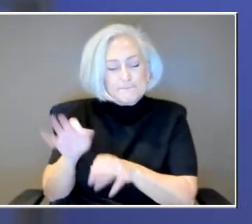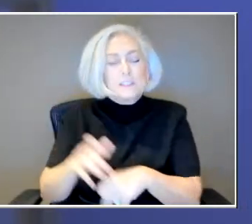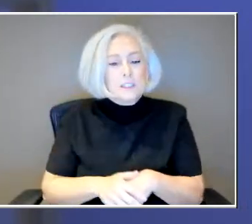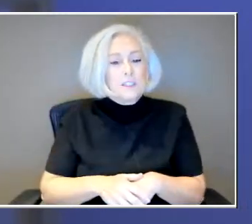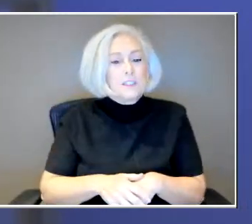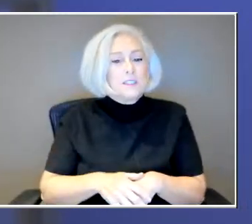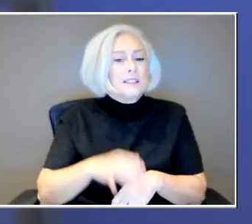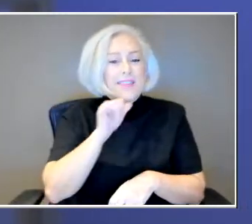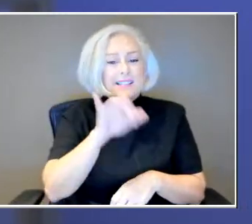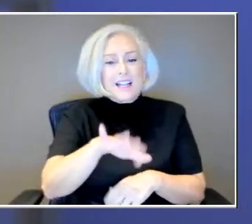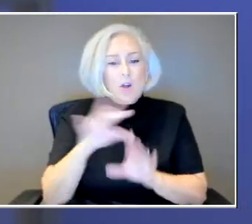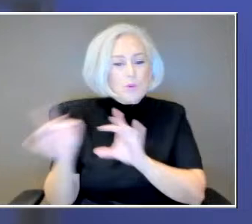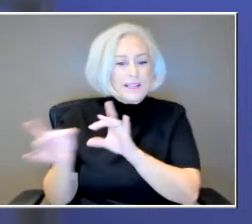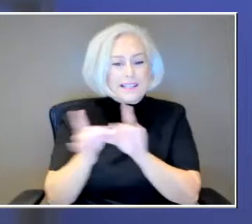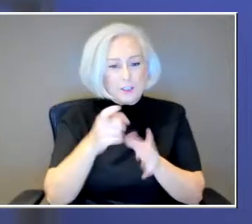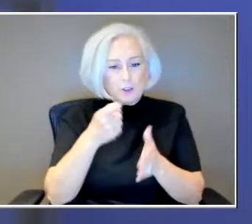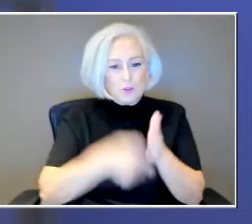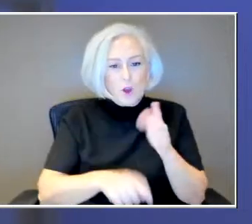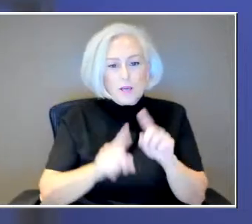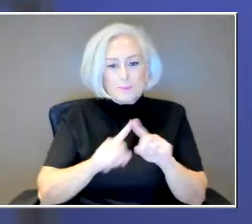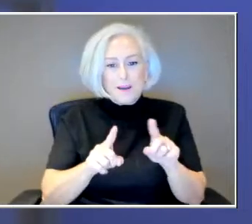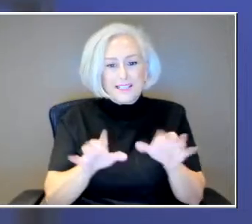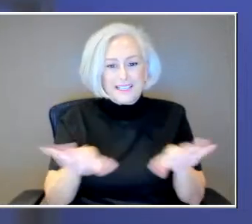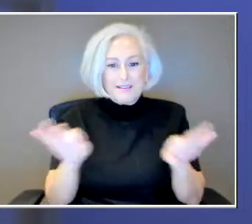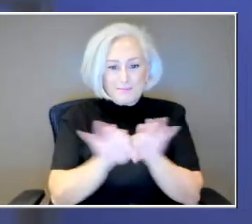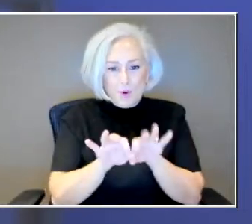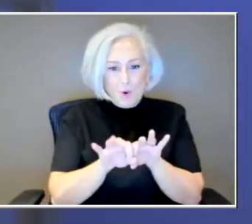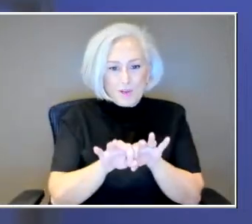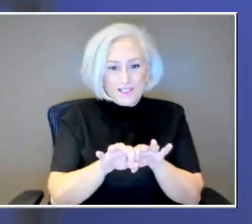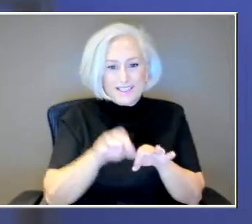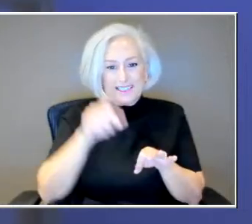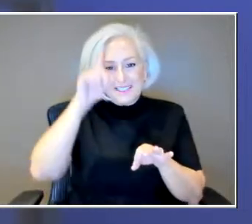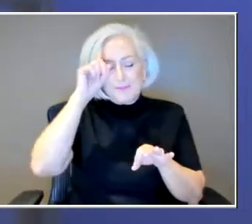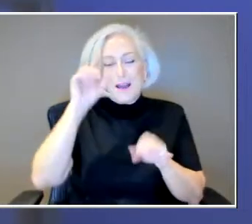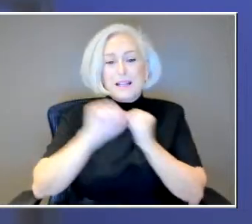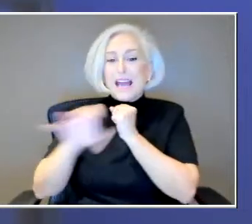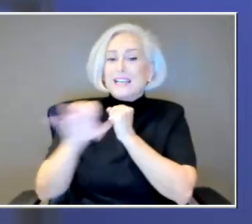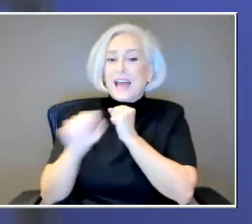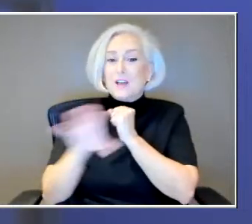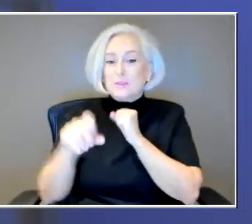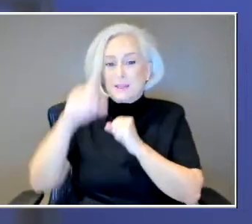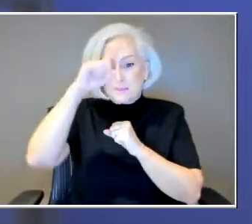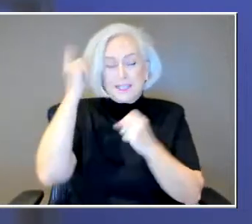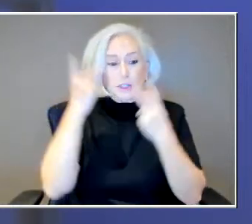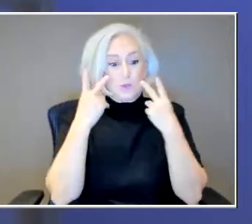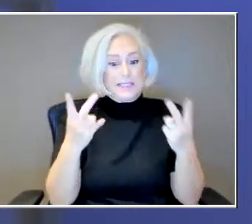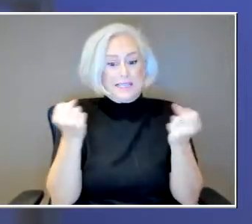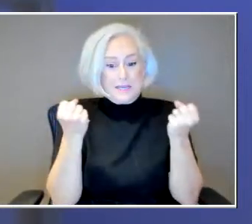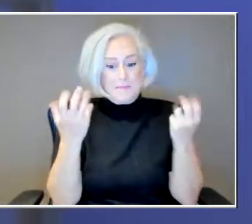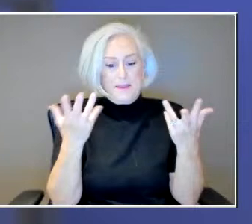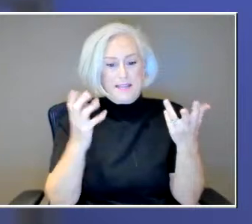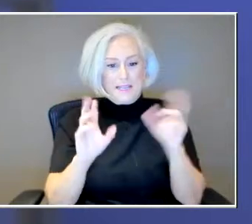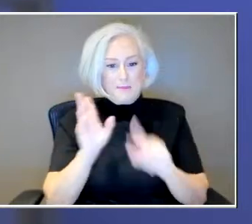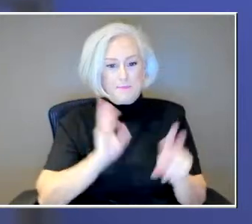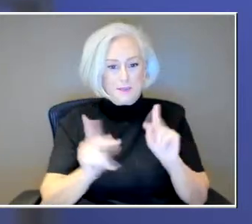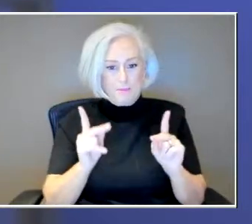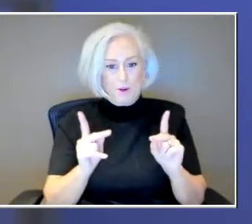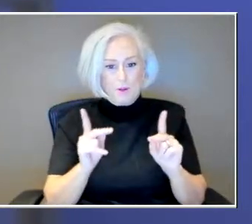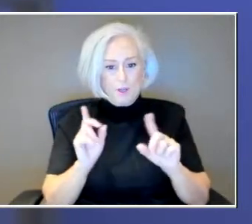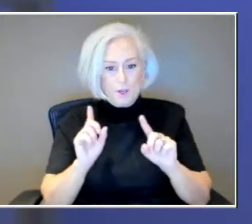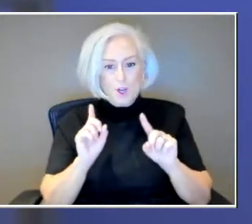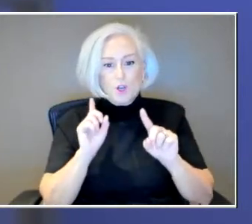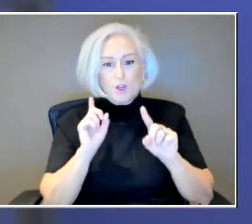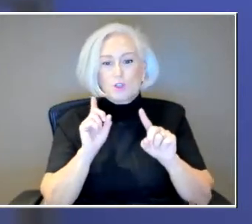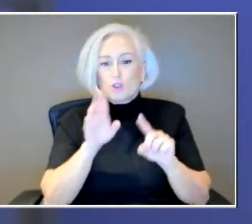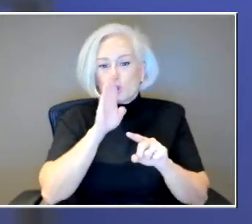because we are seeing, I'm almost using this as a public service announcement, because we're seeing a lot of patients who go and get direct-to-consumer